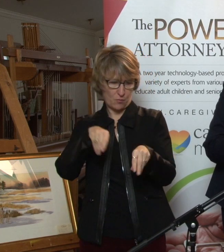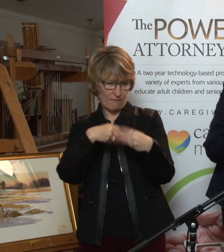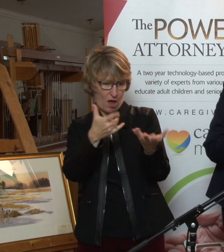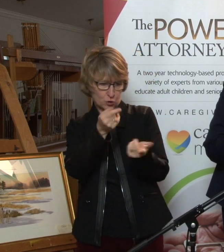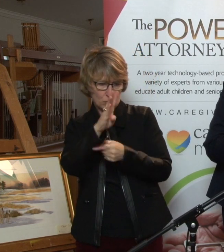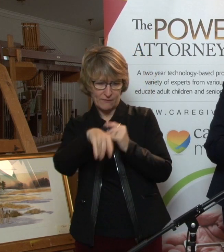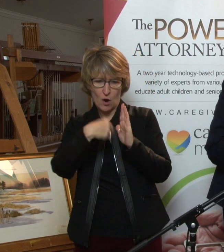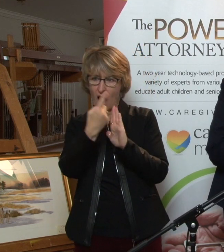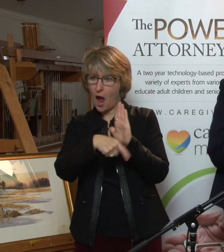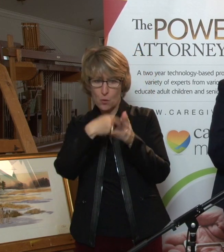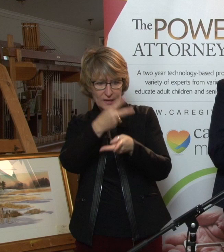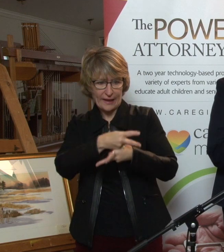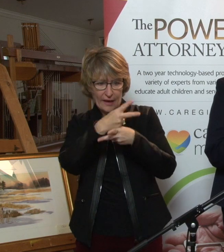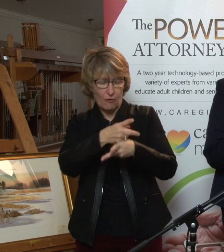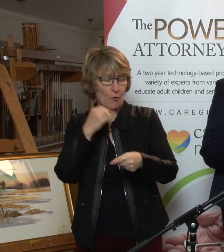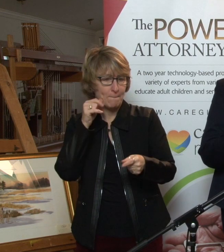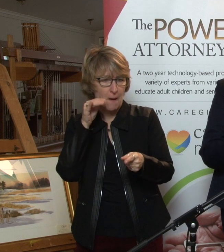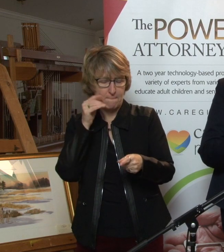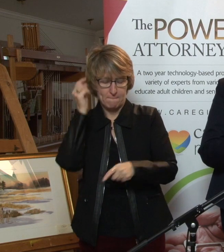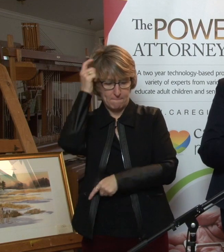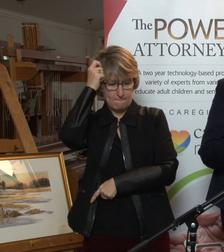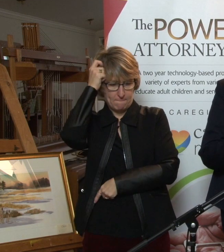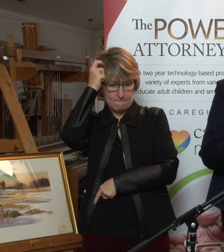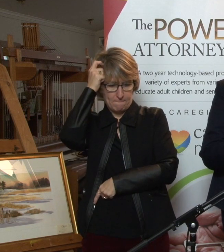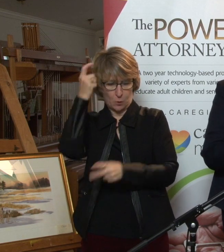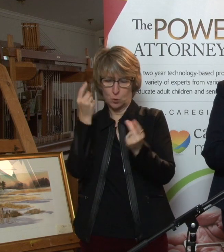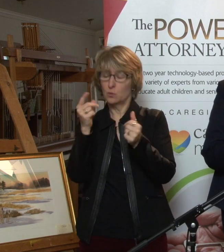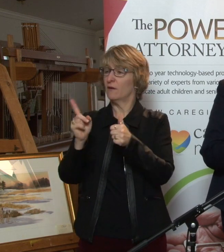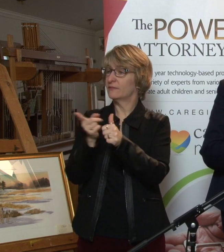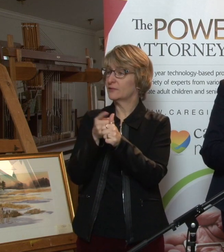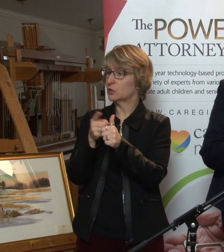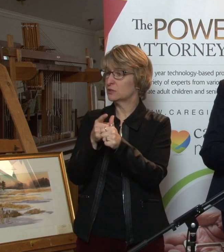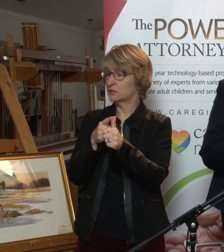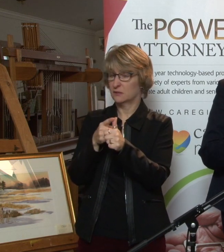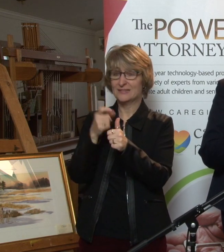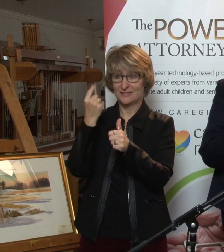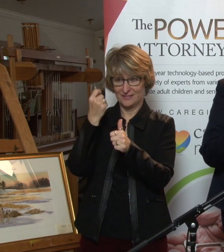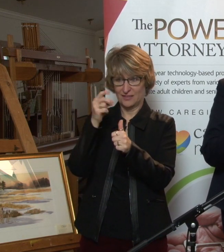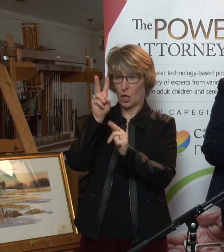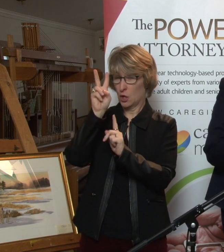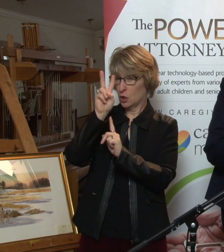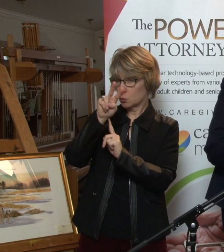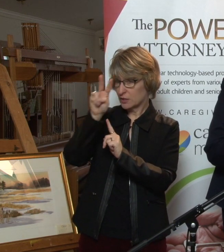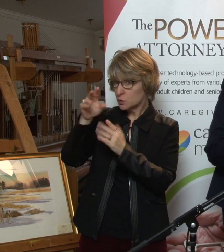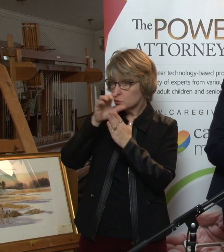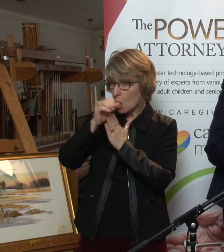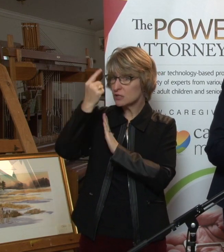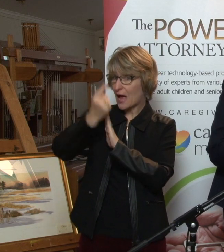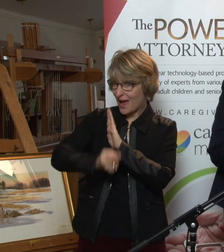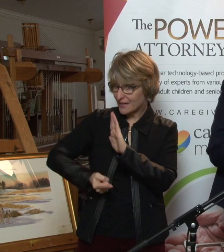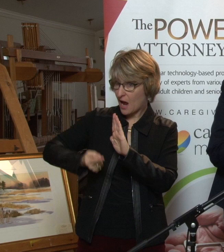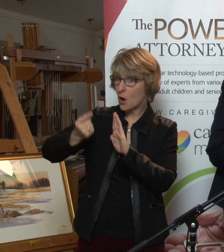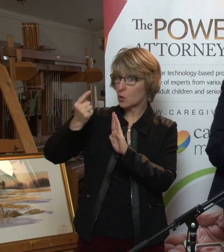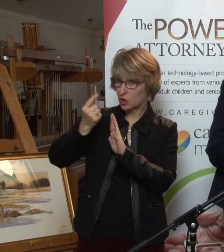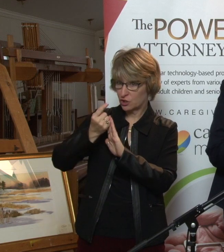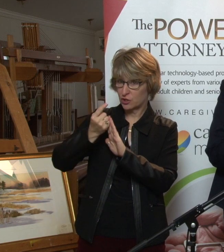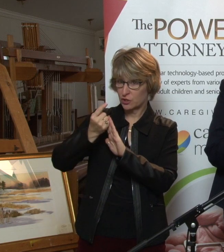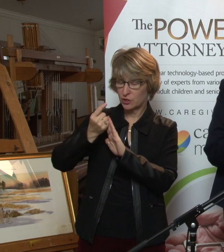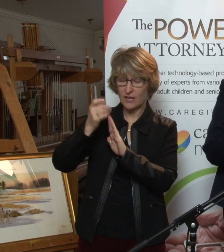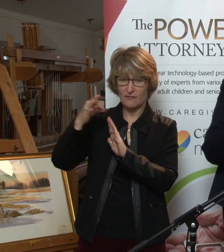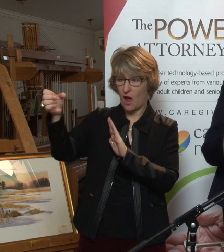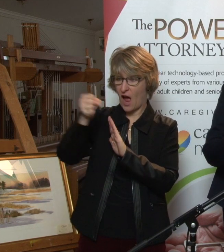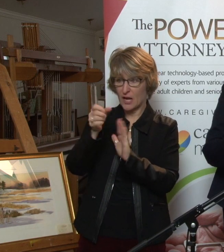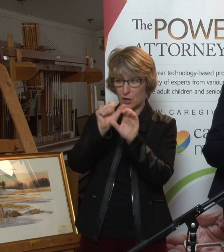24-hour care for her, first thing was, it was $22 an hour to get it from an